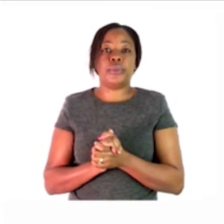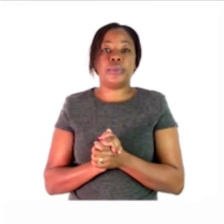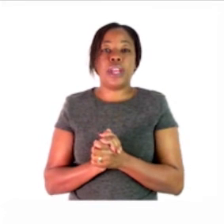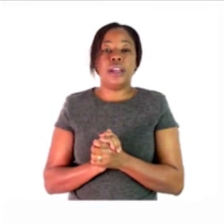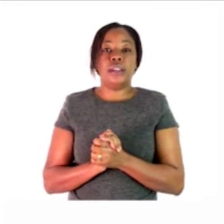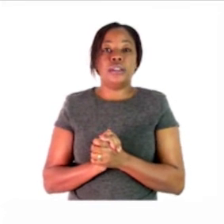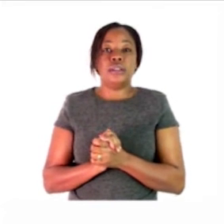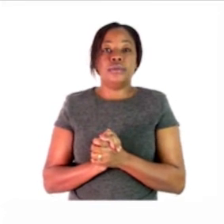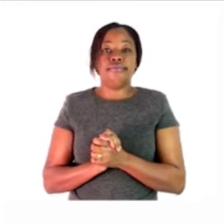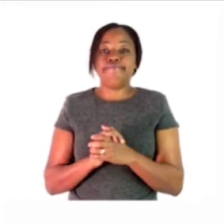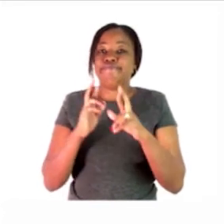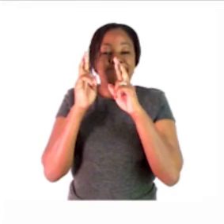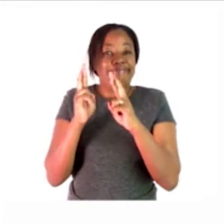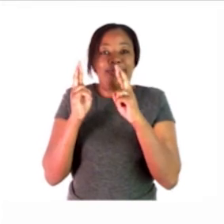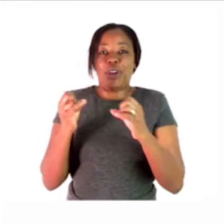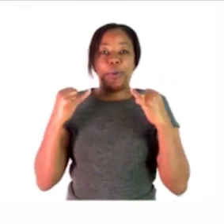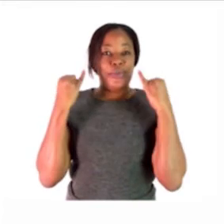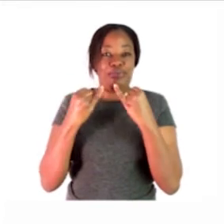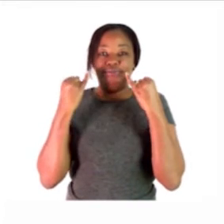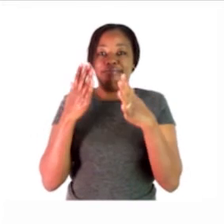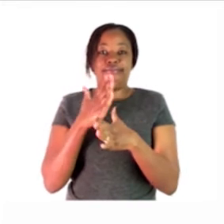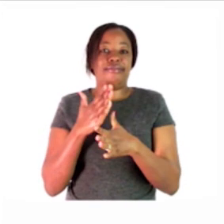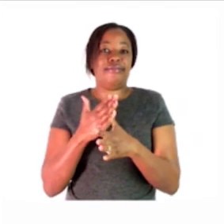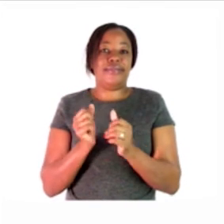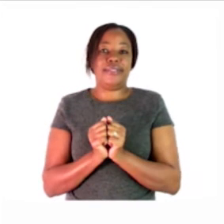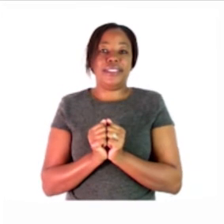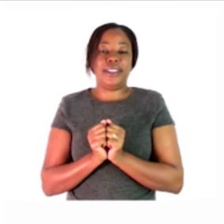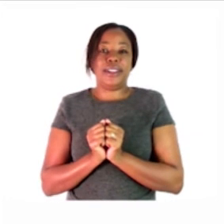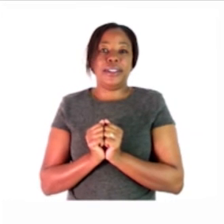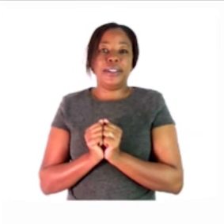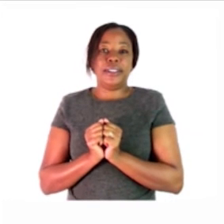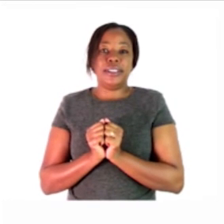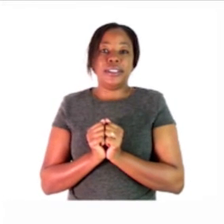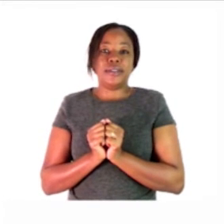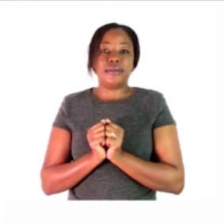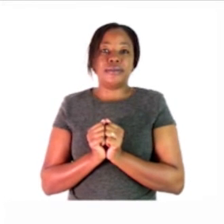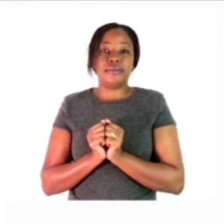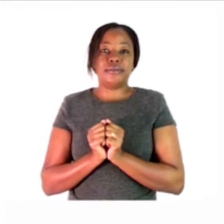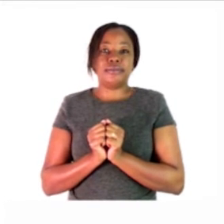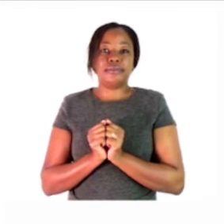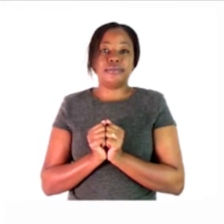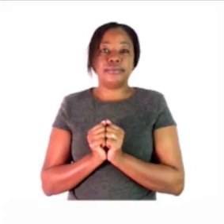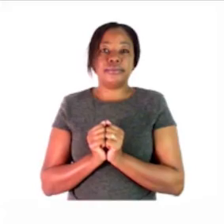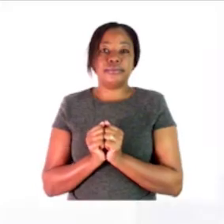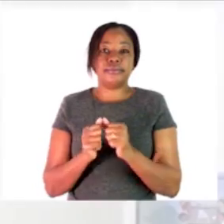up all the sounds that I have given to you. I'll check with you very